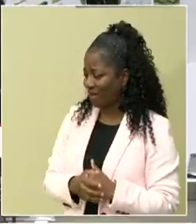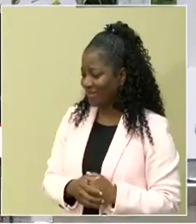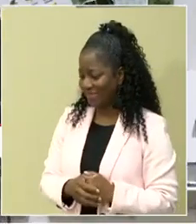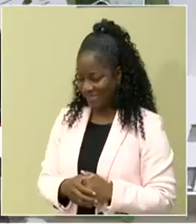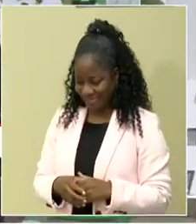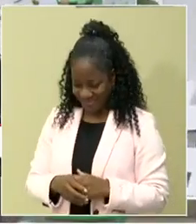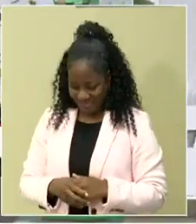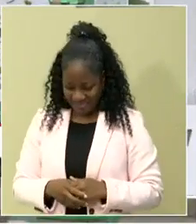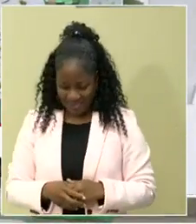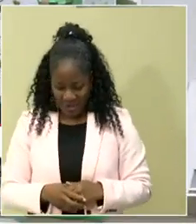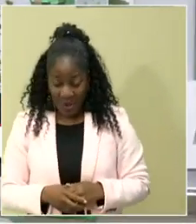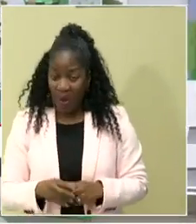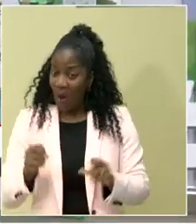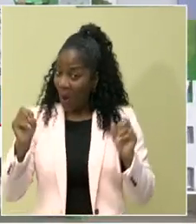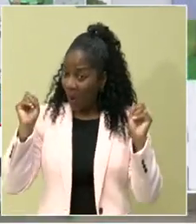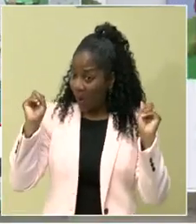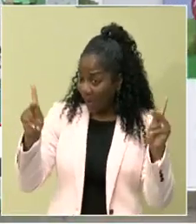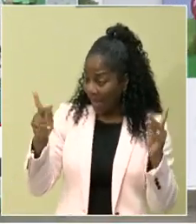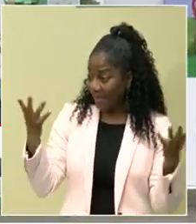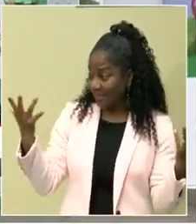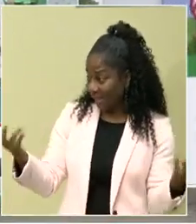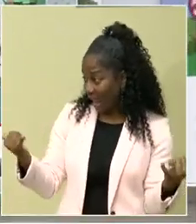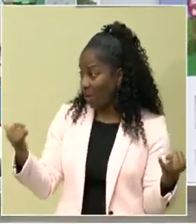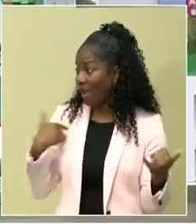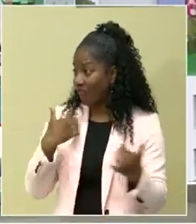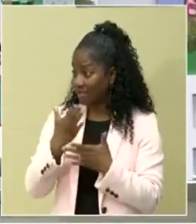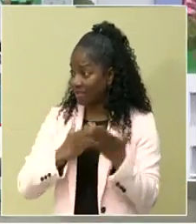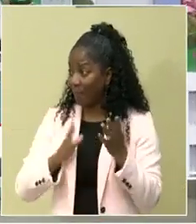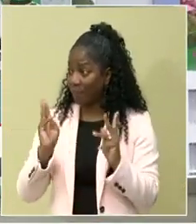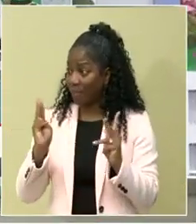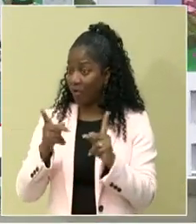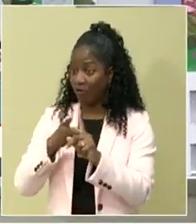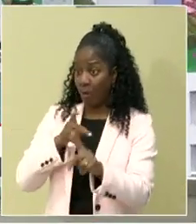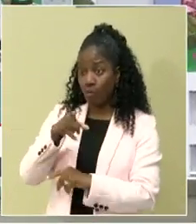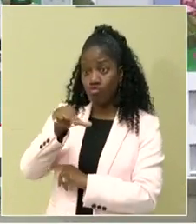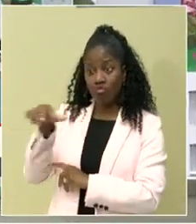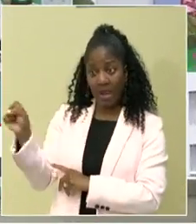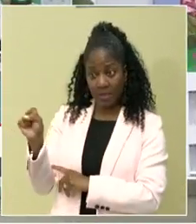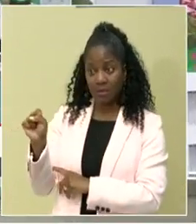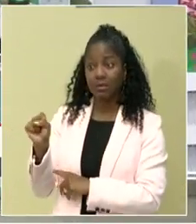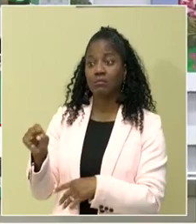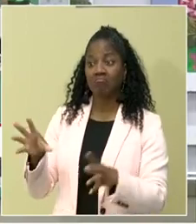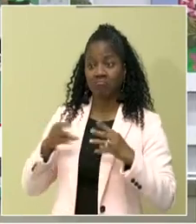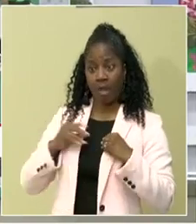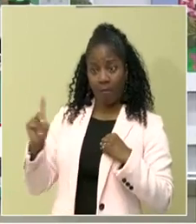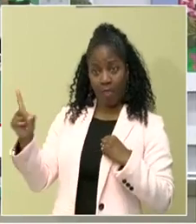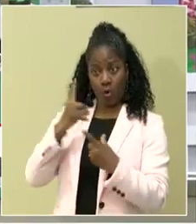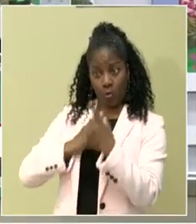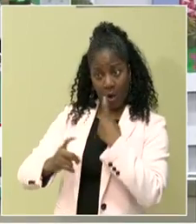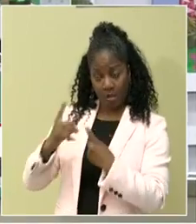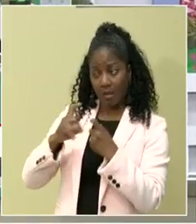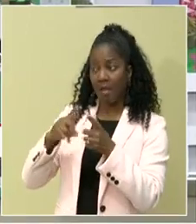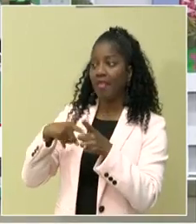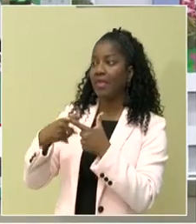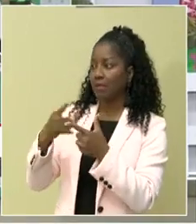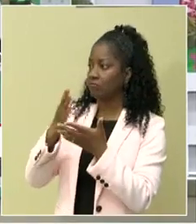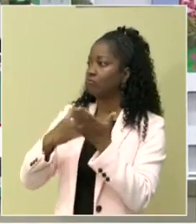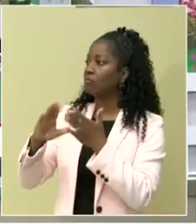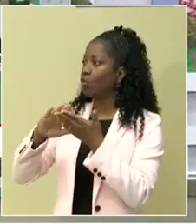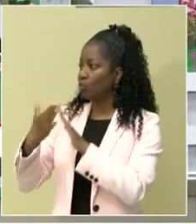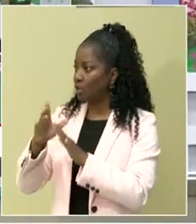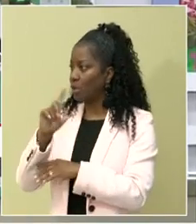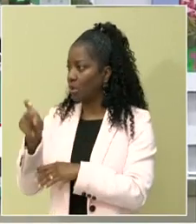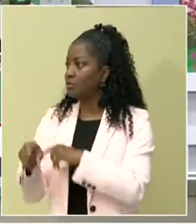Okay, so with that, I know we have some members of the press. I'll take their questions, and then I'll take some community questions,